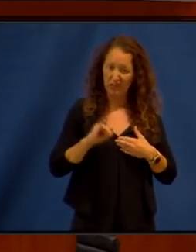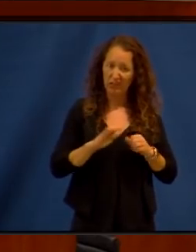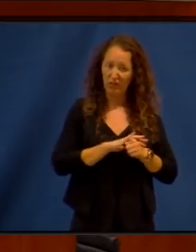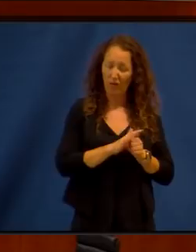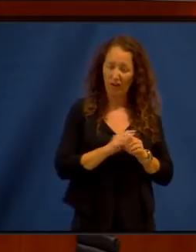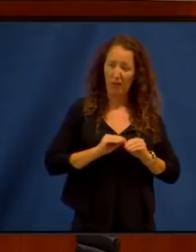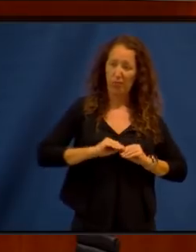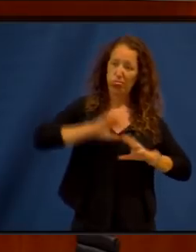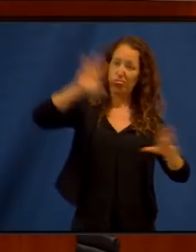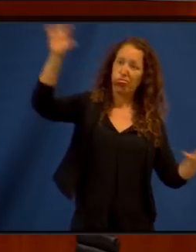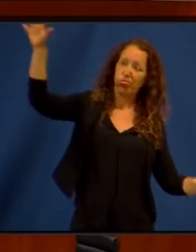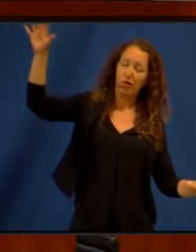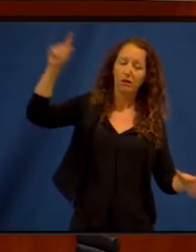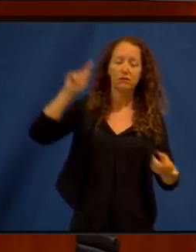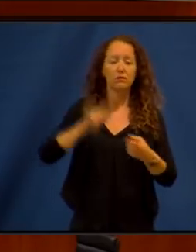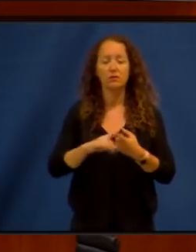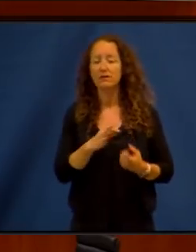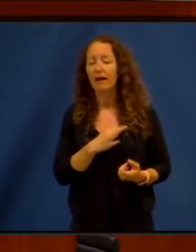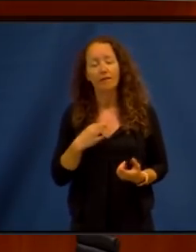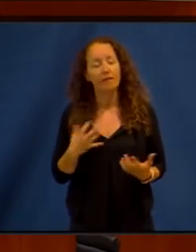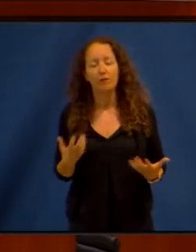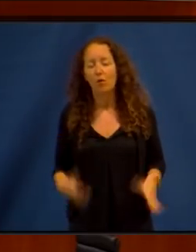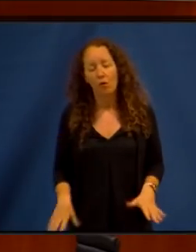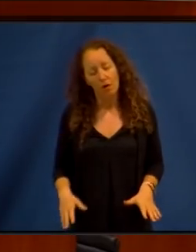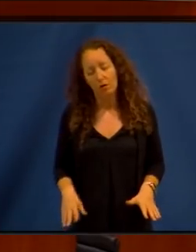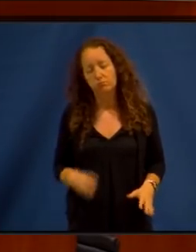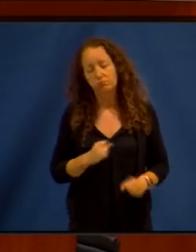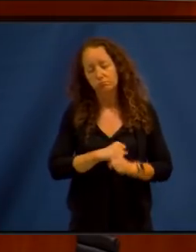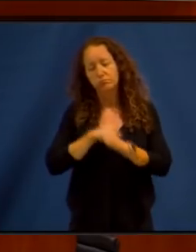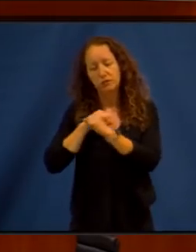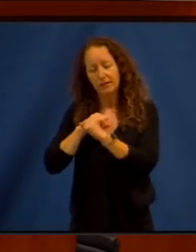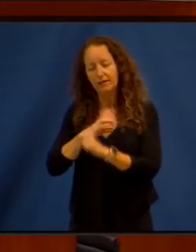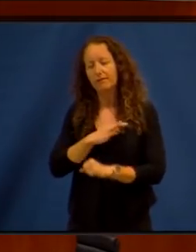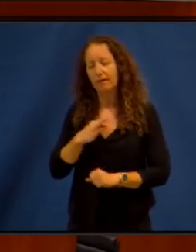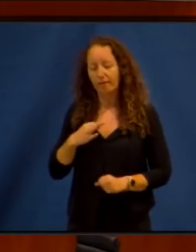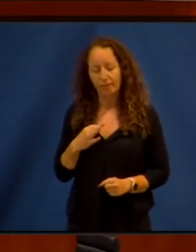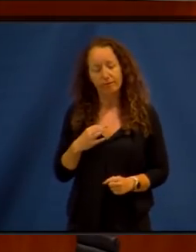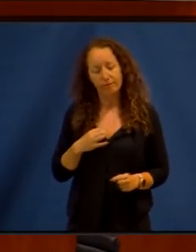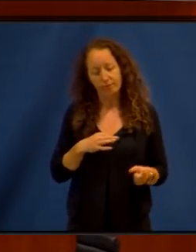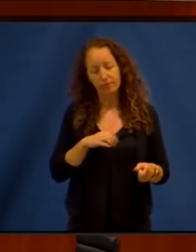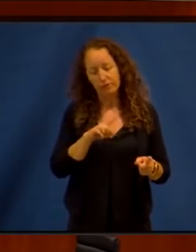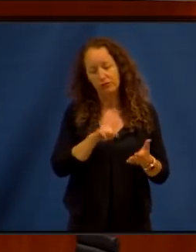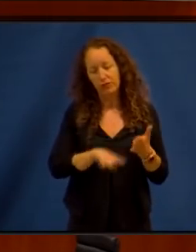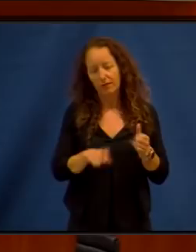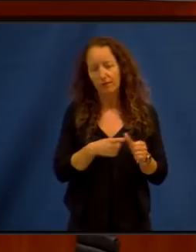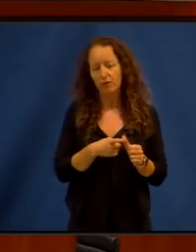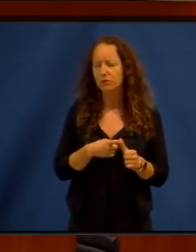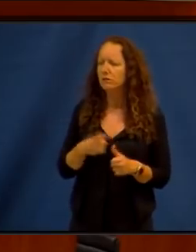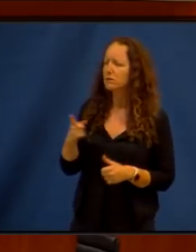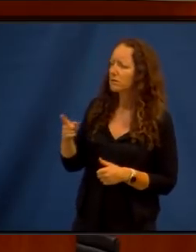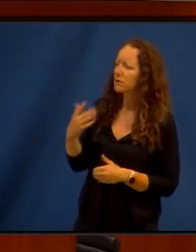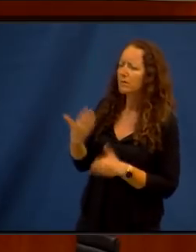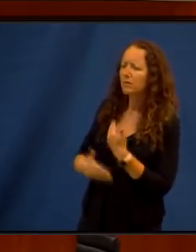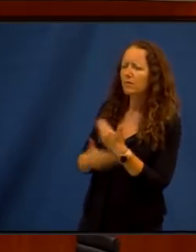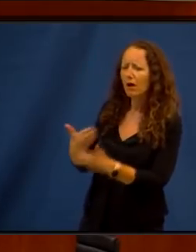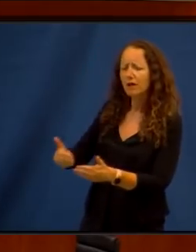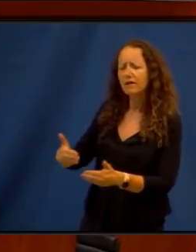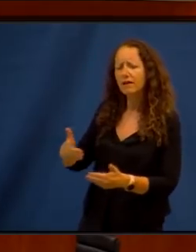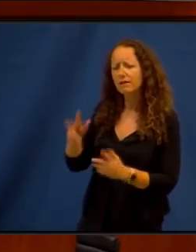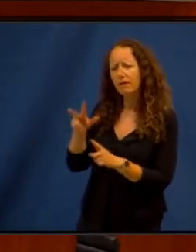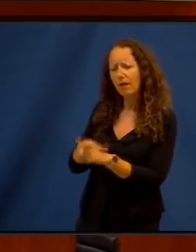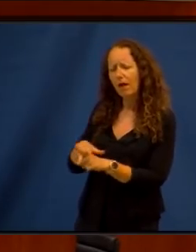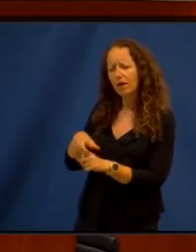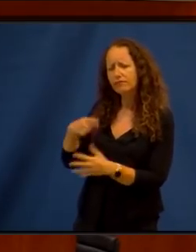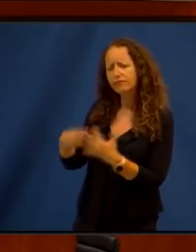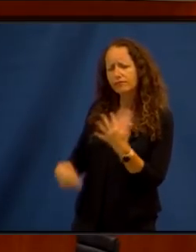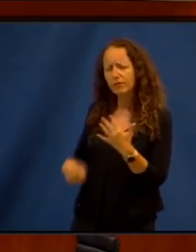All right. Yes, sir. I was aware of the exemptions and the application procedures to get back into the surgery business.